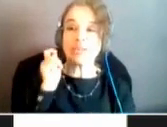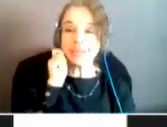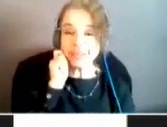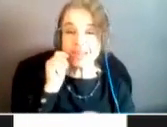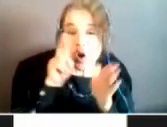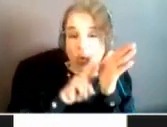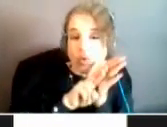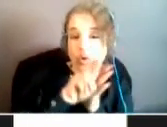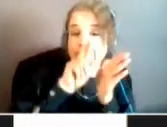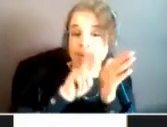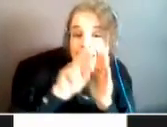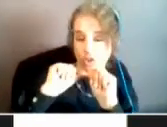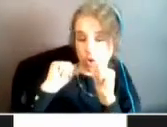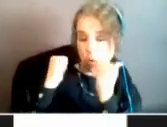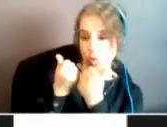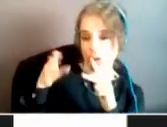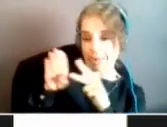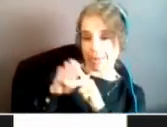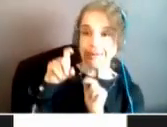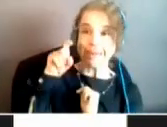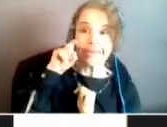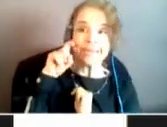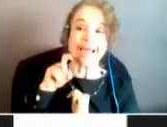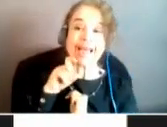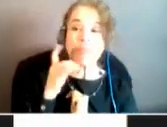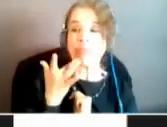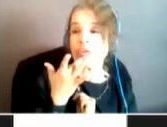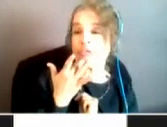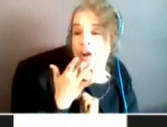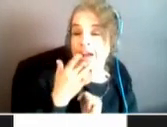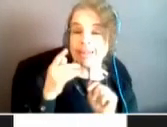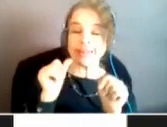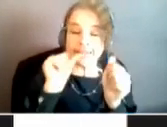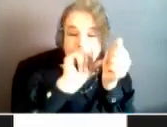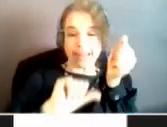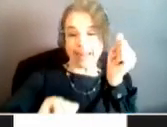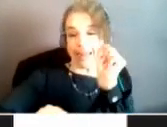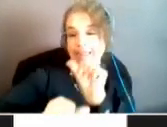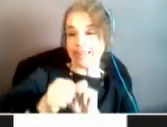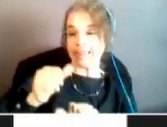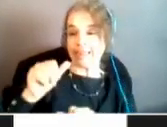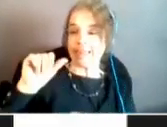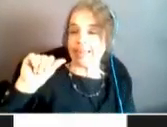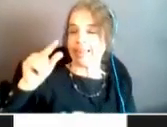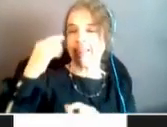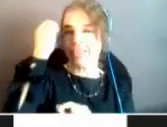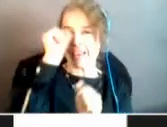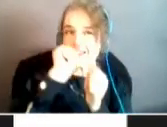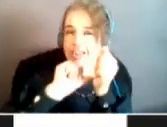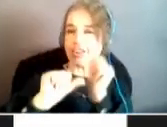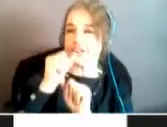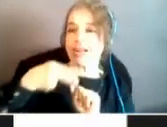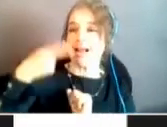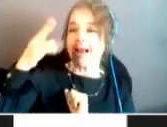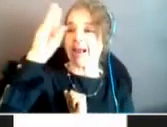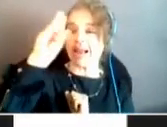also found an association between sexual orientation and suicidality. You know, suicidal thoughts and attempts are higher